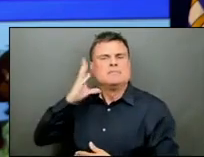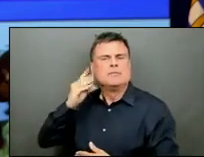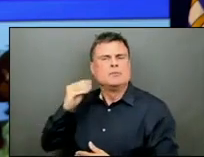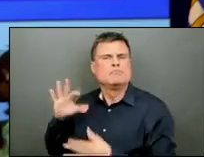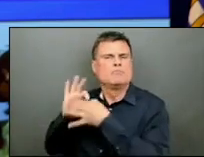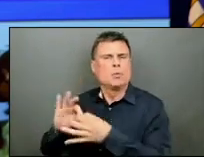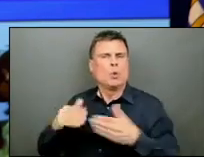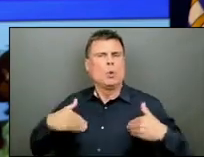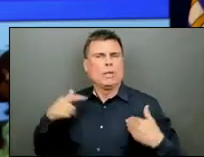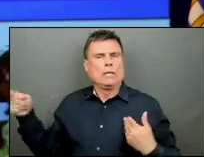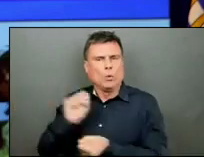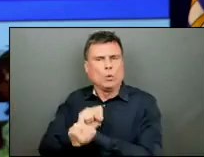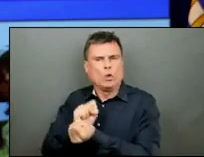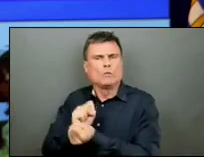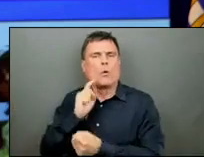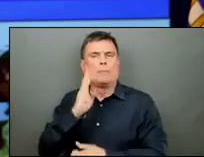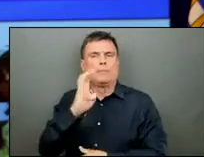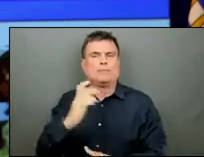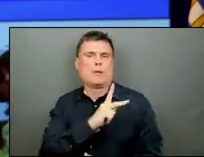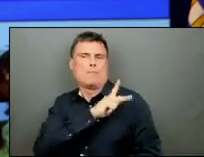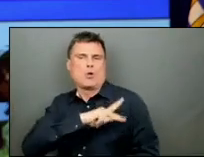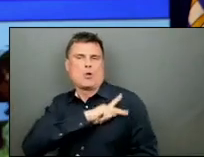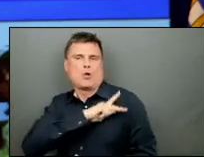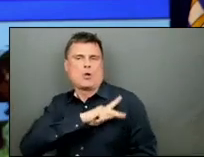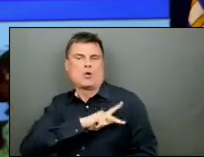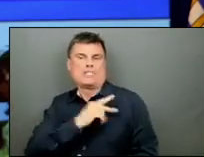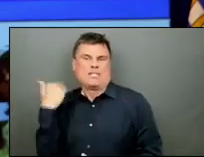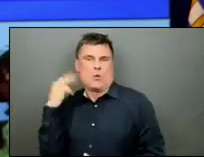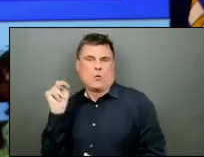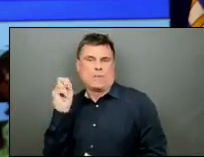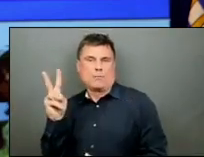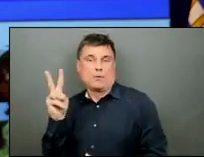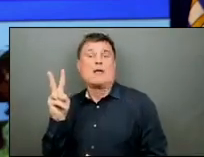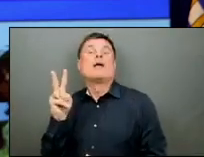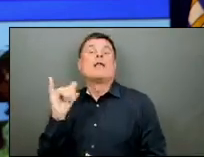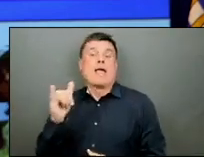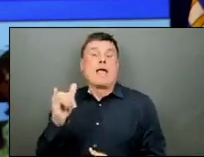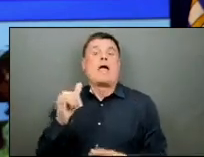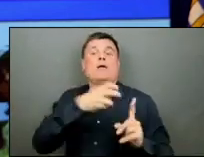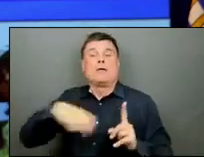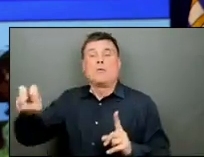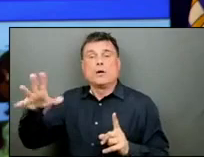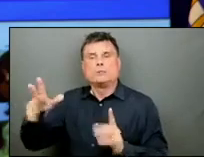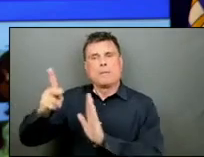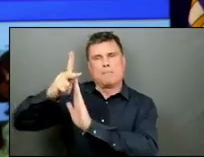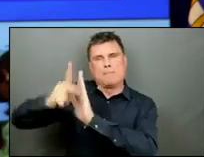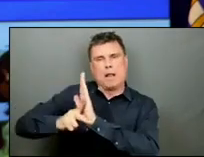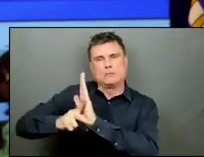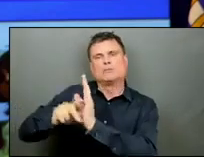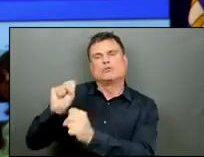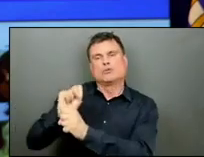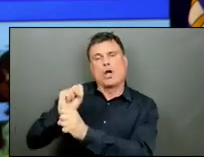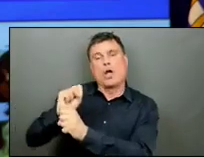last November. And I understand she recently moved into a recreation and policy analyst job within the BC Public Service